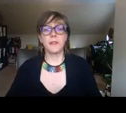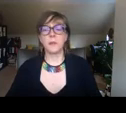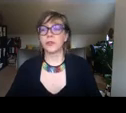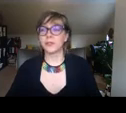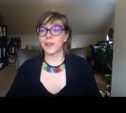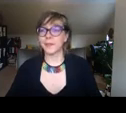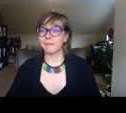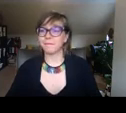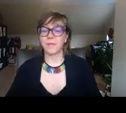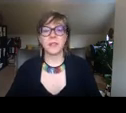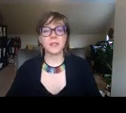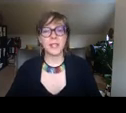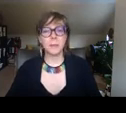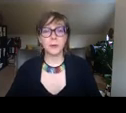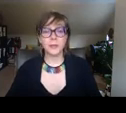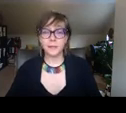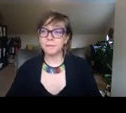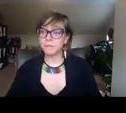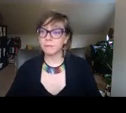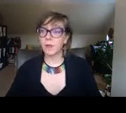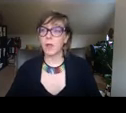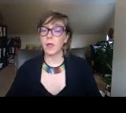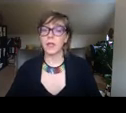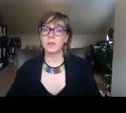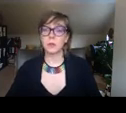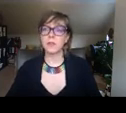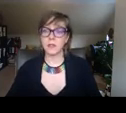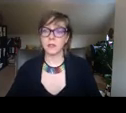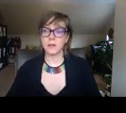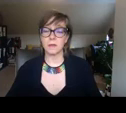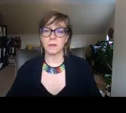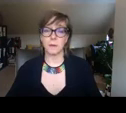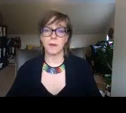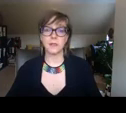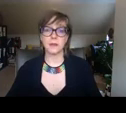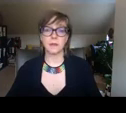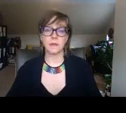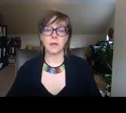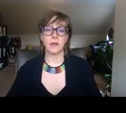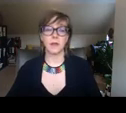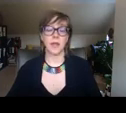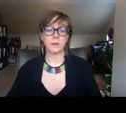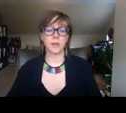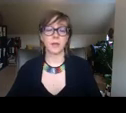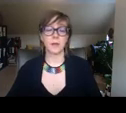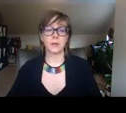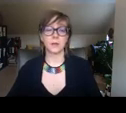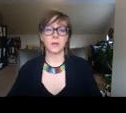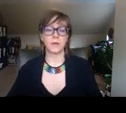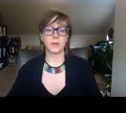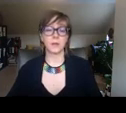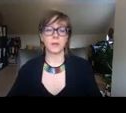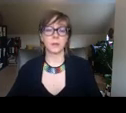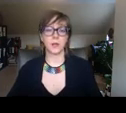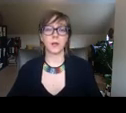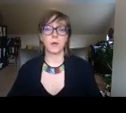And then the emotional side. This same person is noticing the positive. And I thought it was really